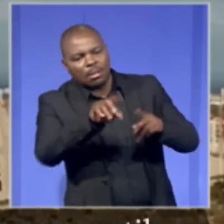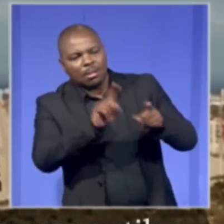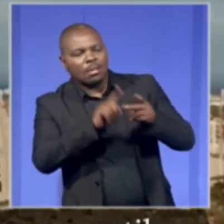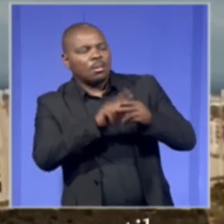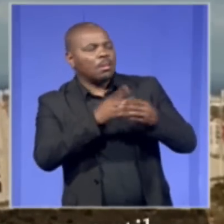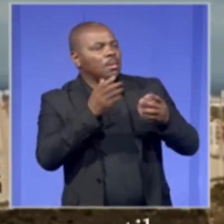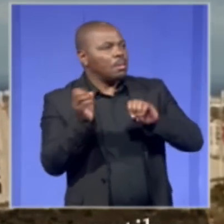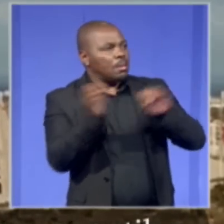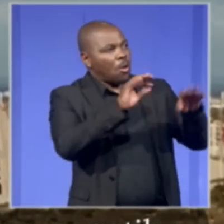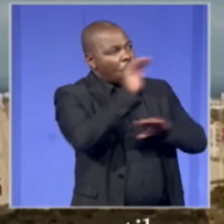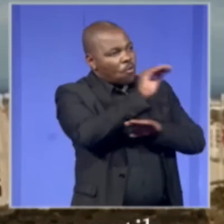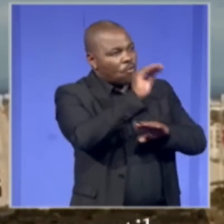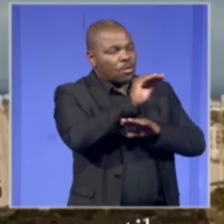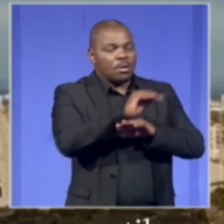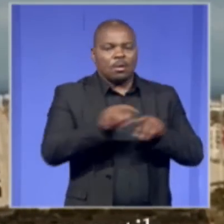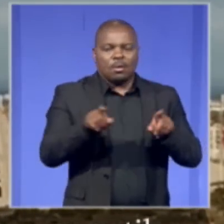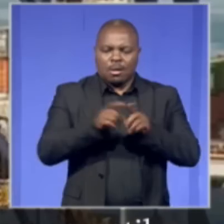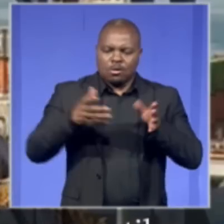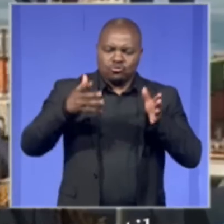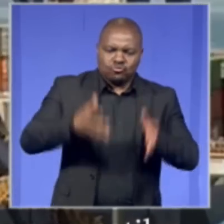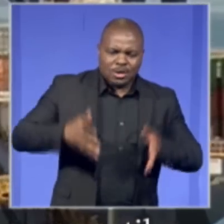freight is flowing more efficiently.